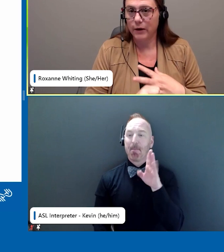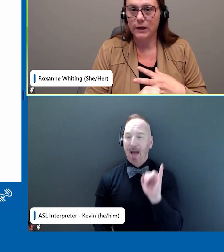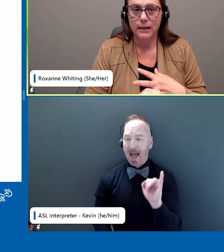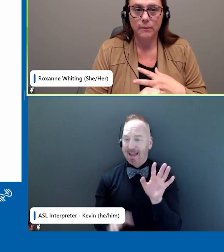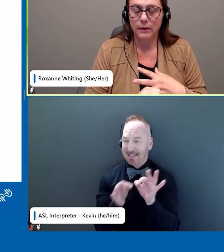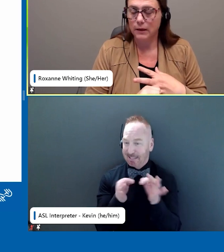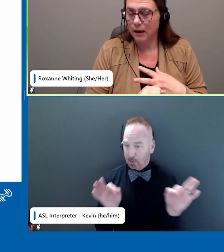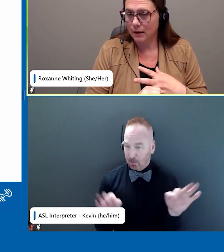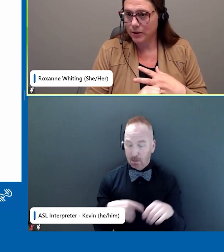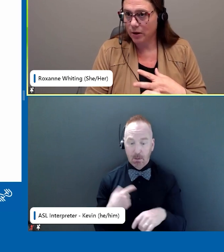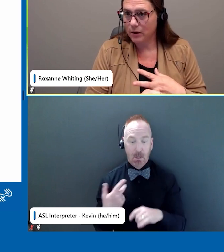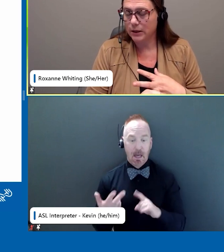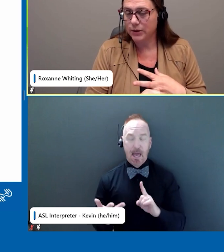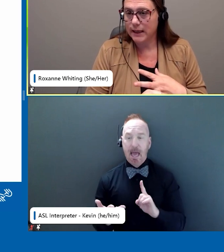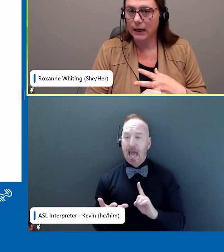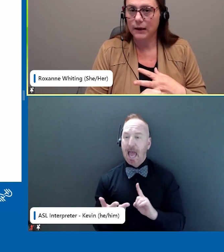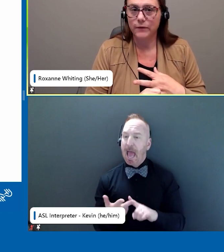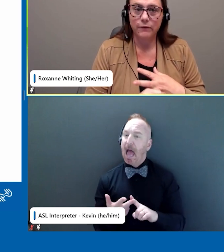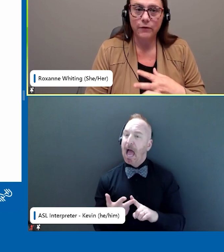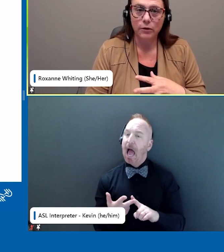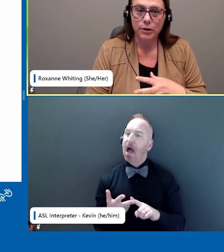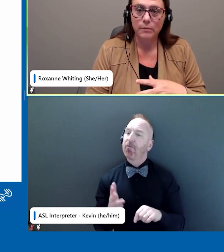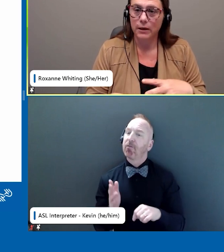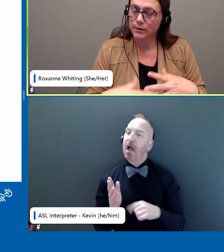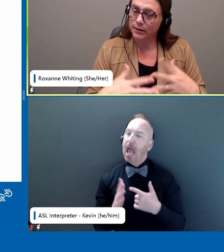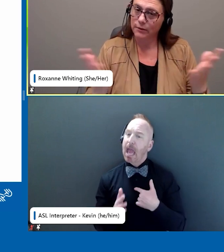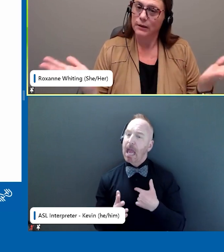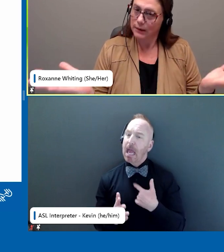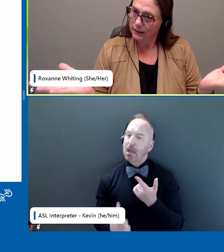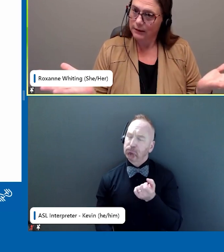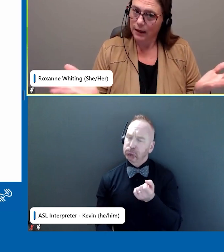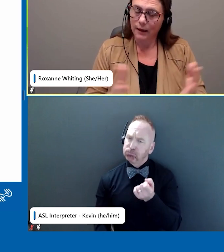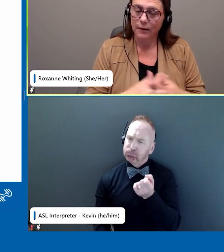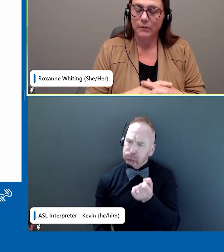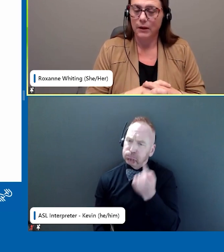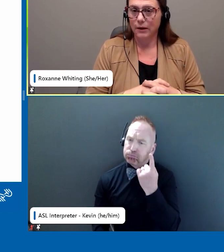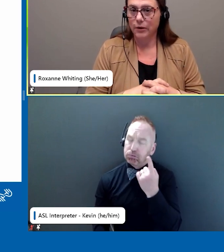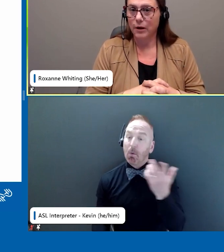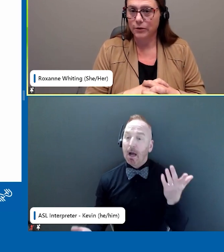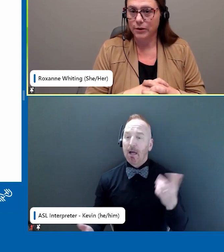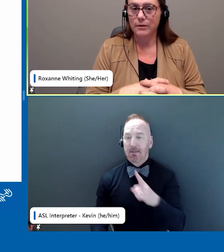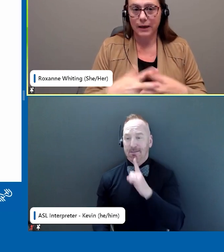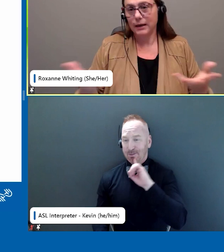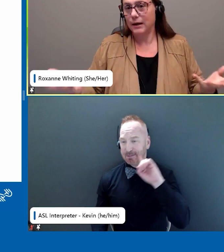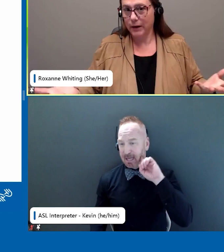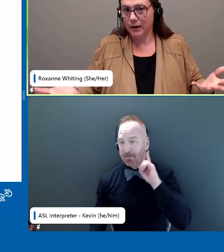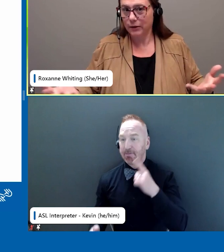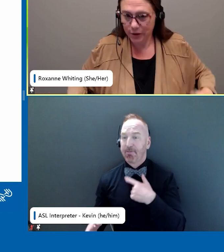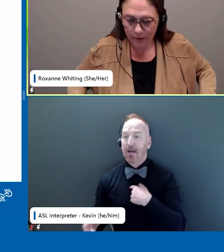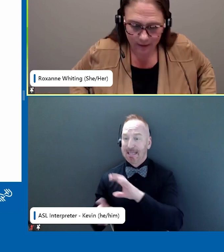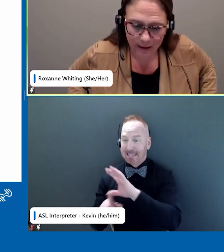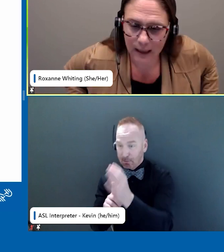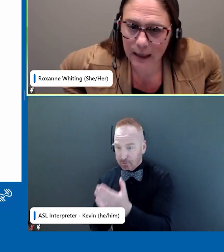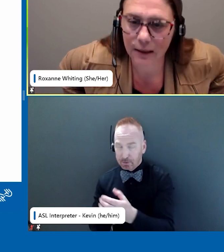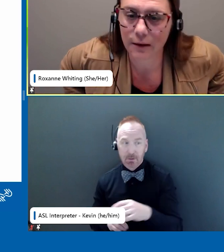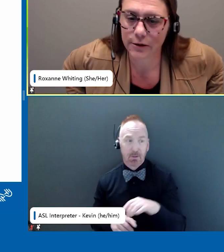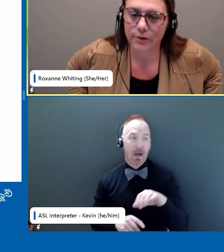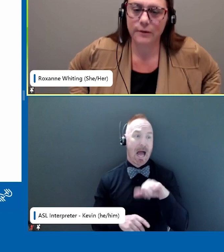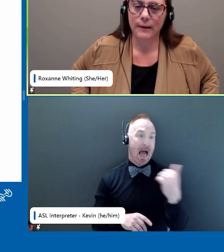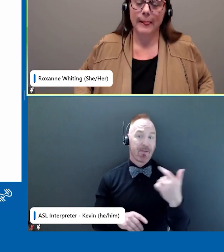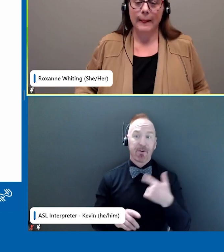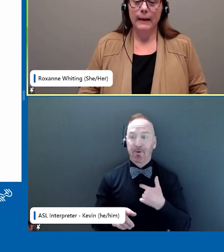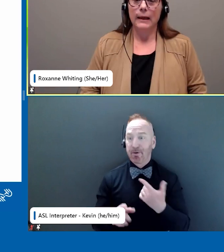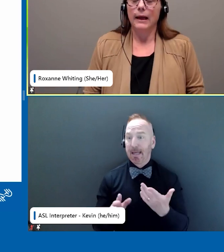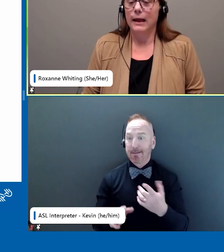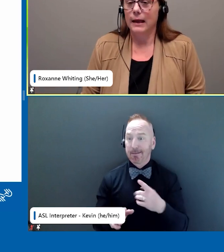have a very deep and strong understanding of deaf culture, but also other cultures like hearing culture, Canadian